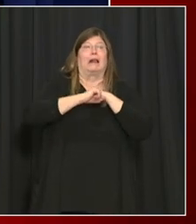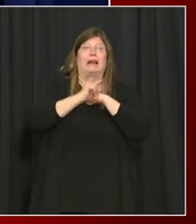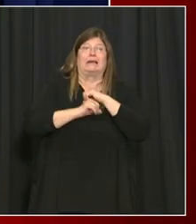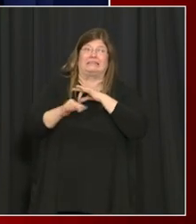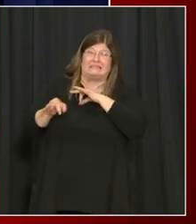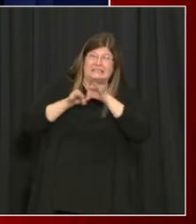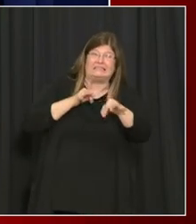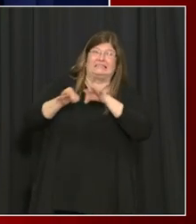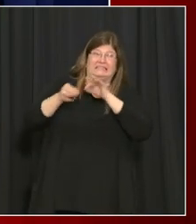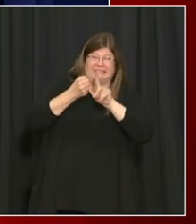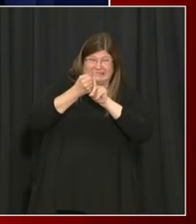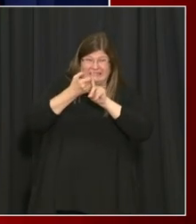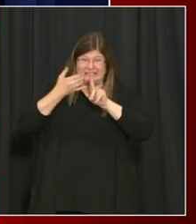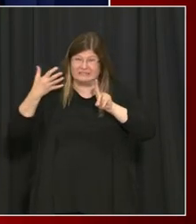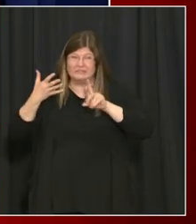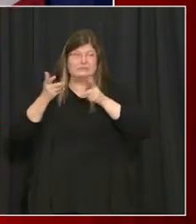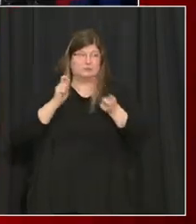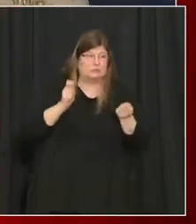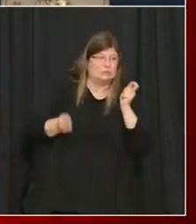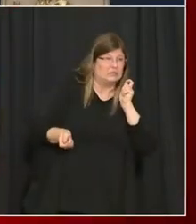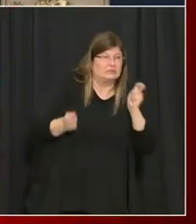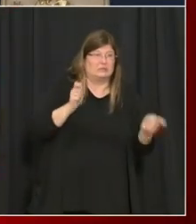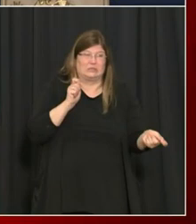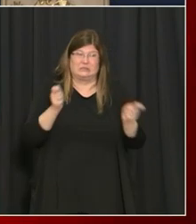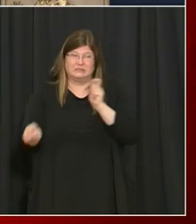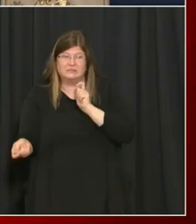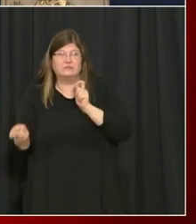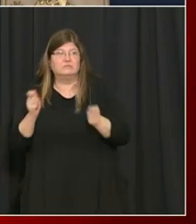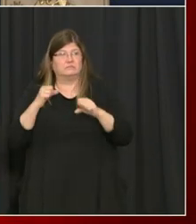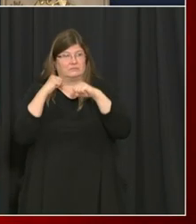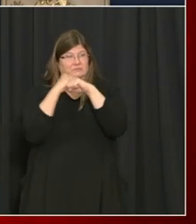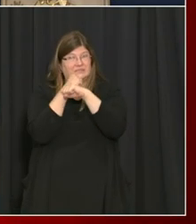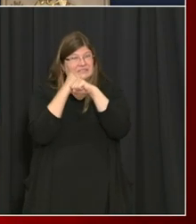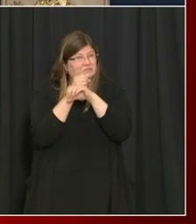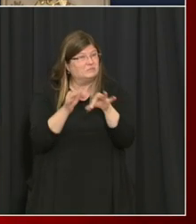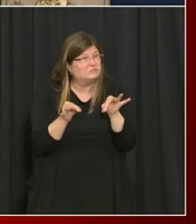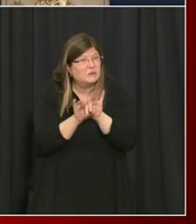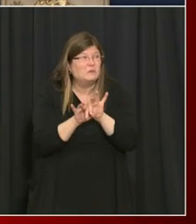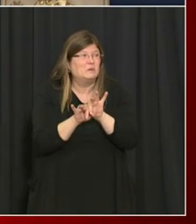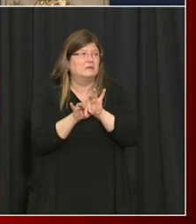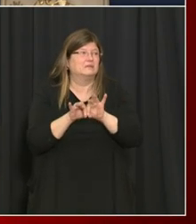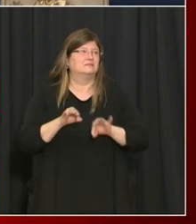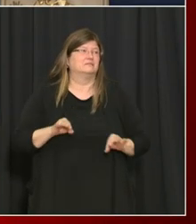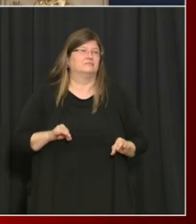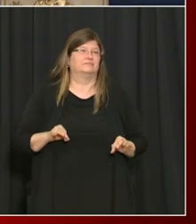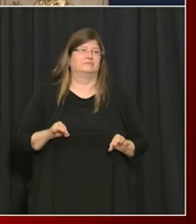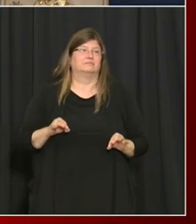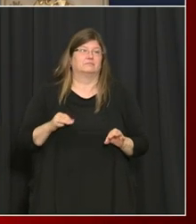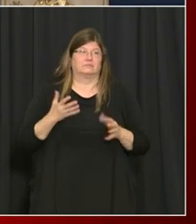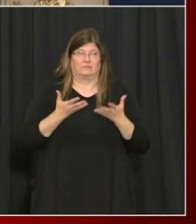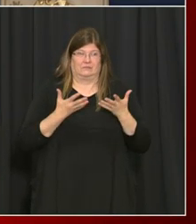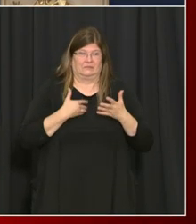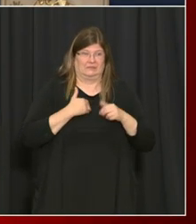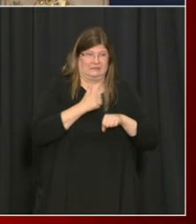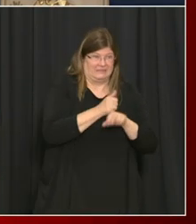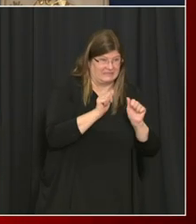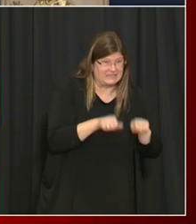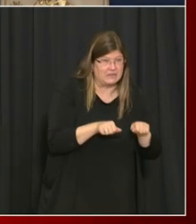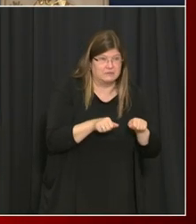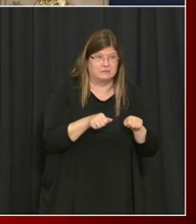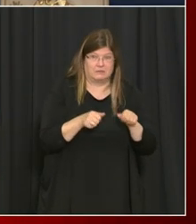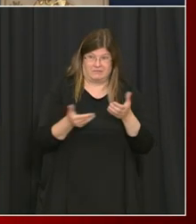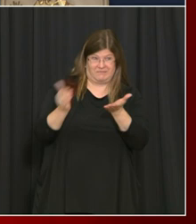what changes day to day are statistically important and what would constitute a reset and how that reset would